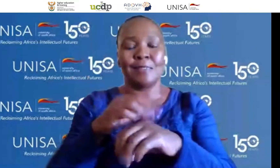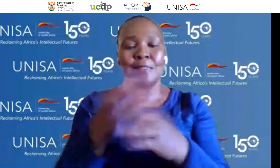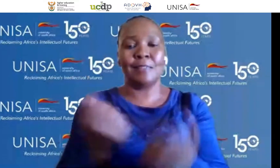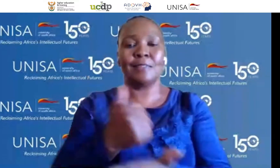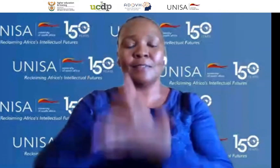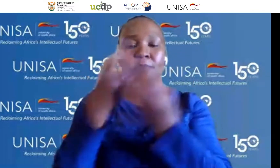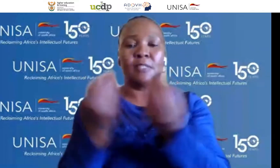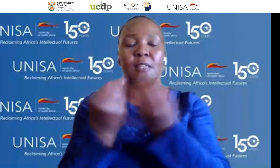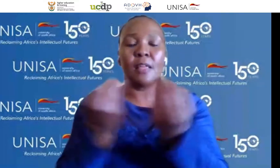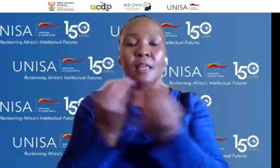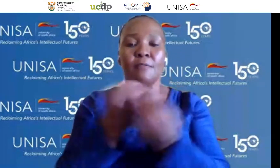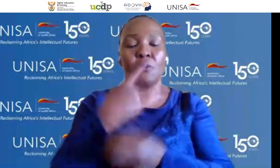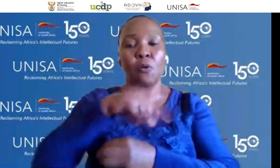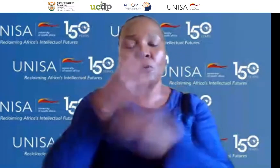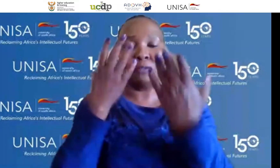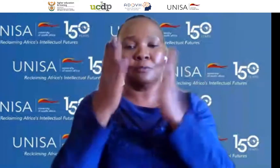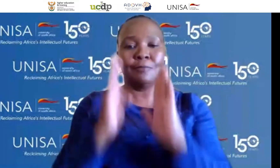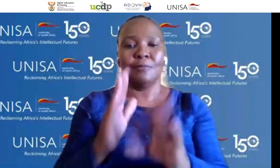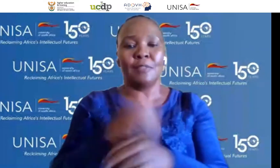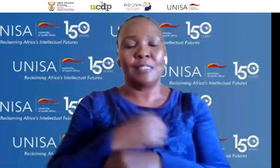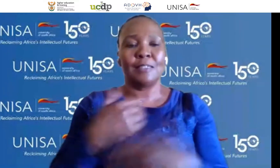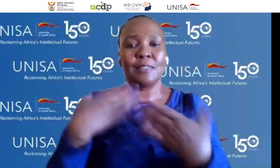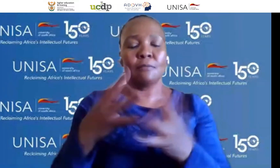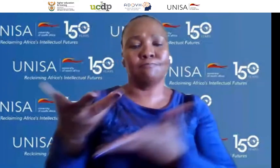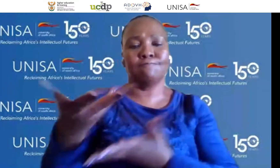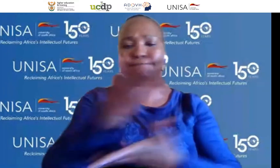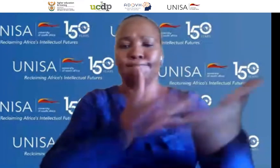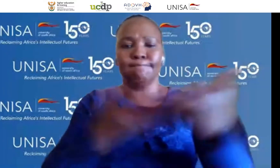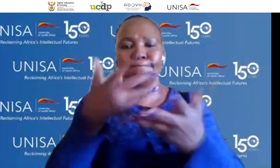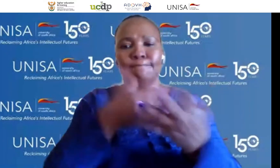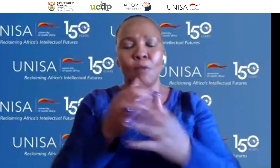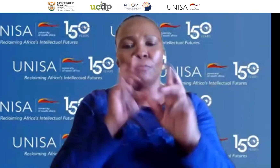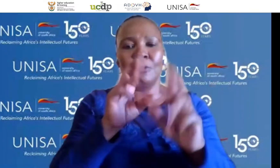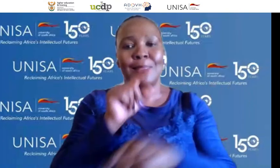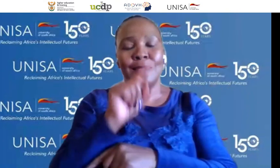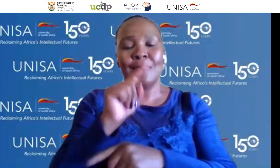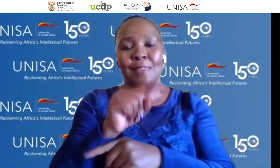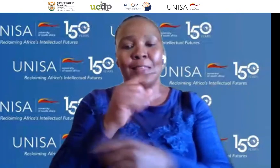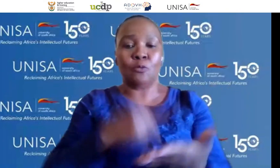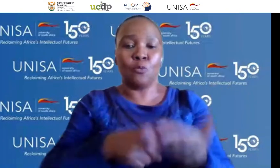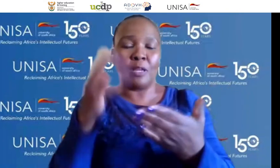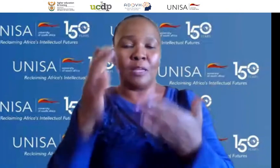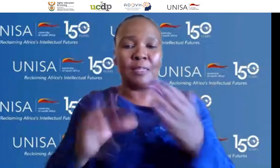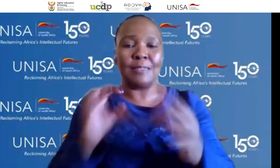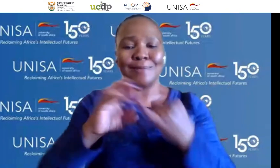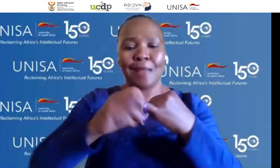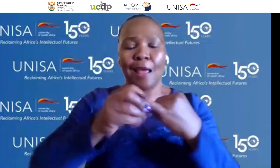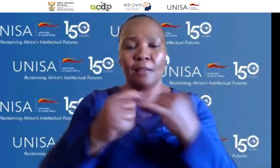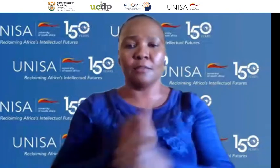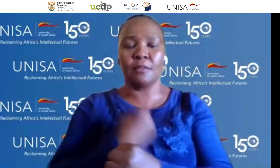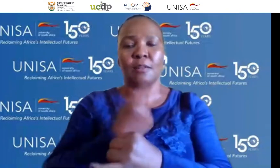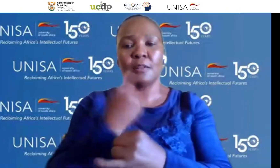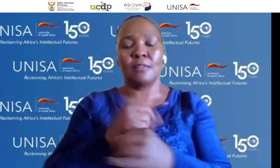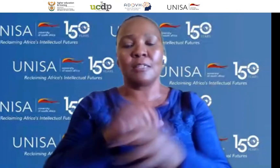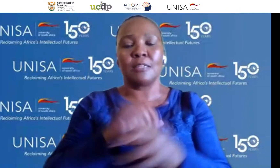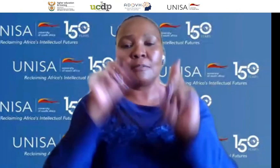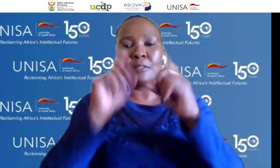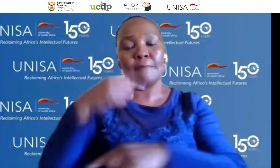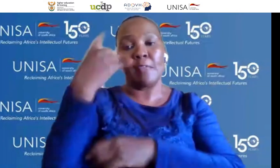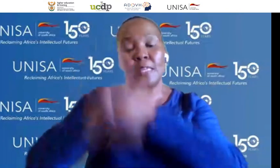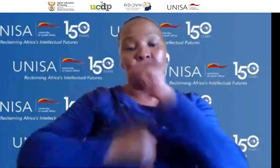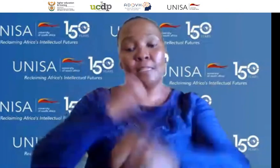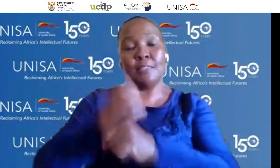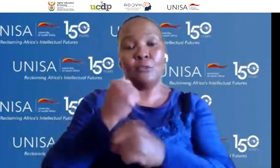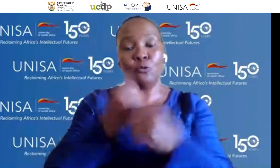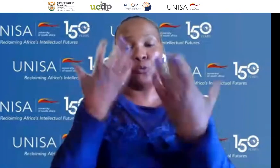students as they start engaging and start, hopefully by this weekend, they start trying this out for themselves as well, especially our first-year students who are